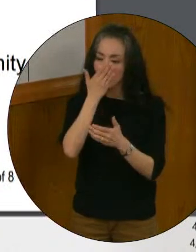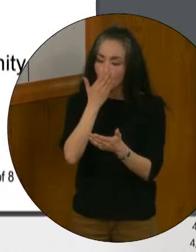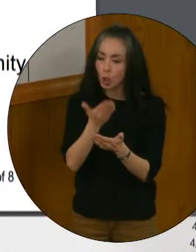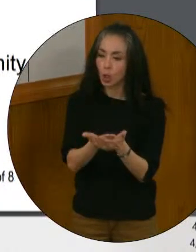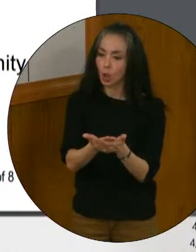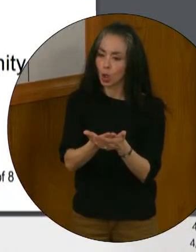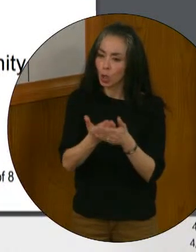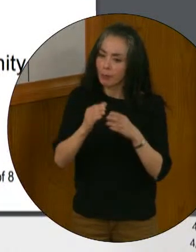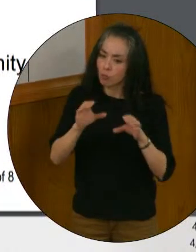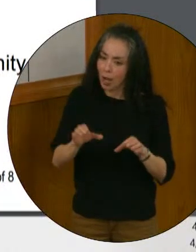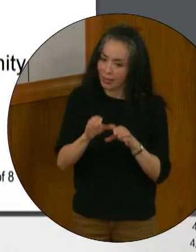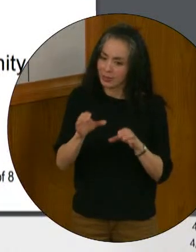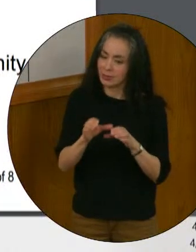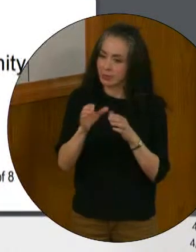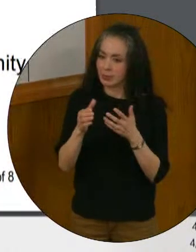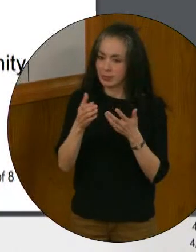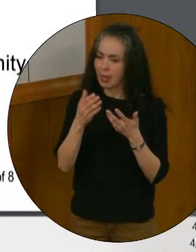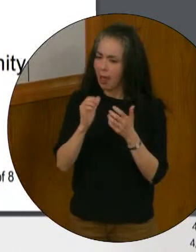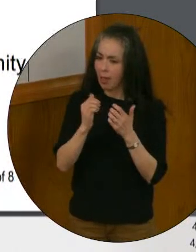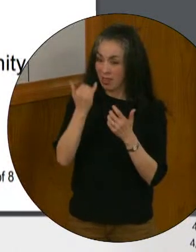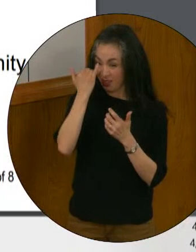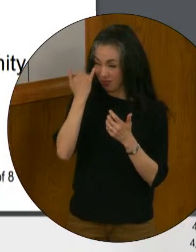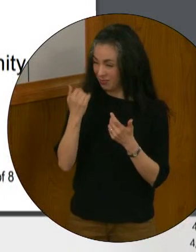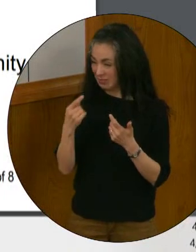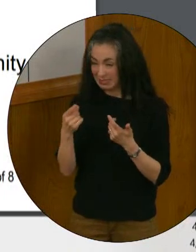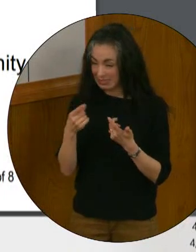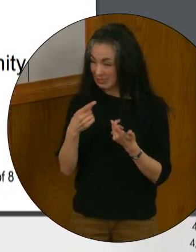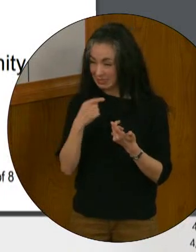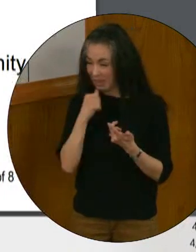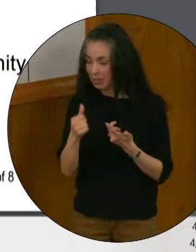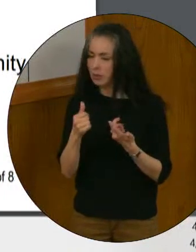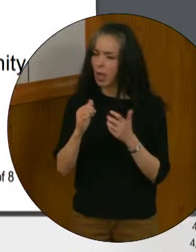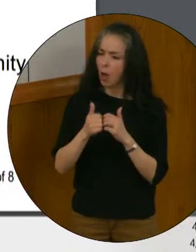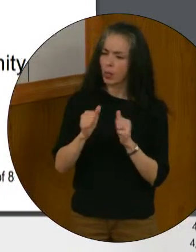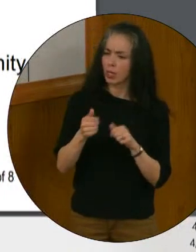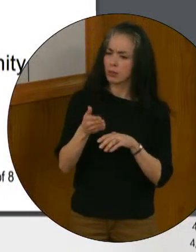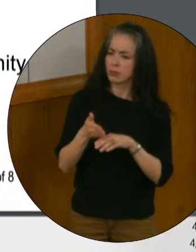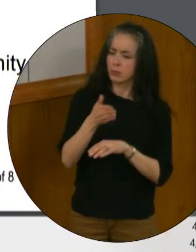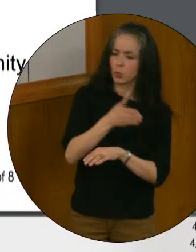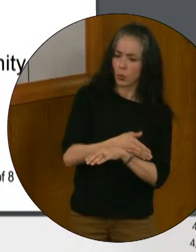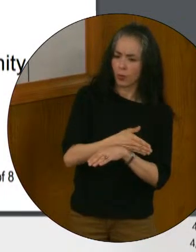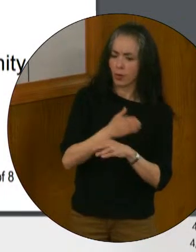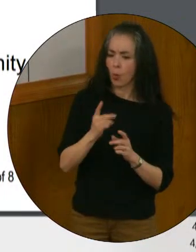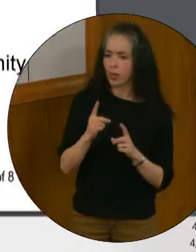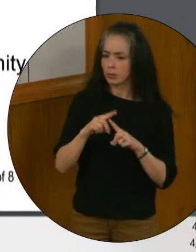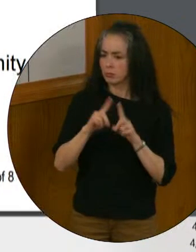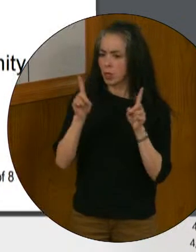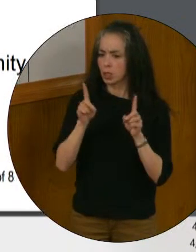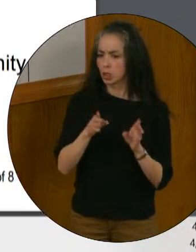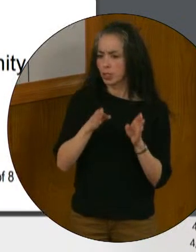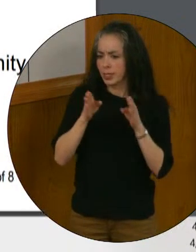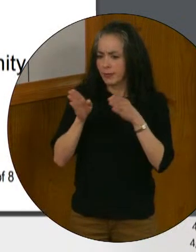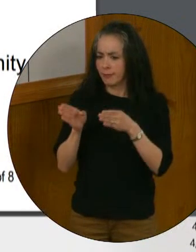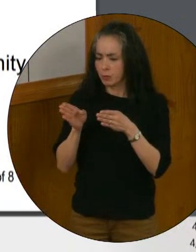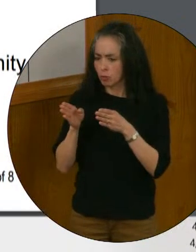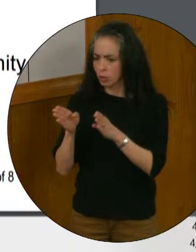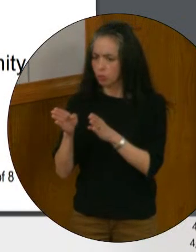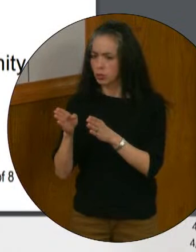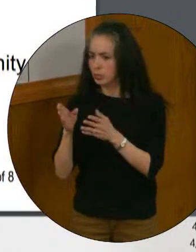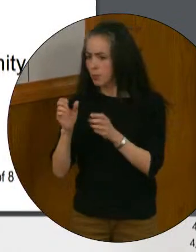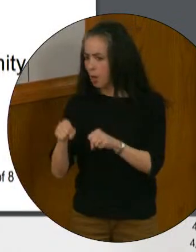on it? If not, you know, what areas can we make improvements in, and what alternative structures are possible, if